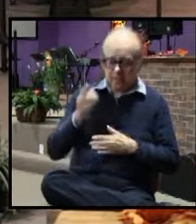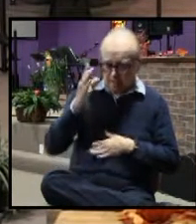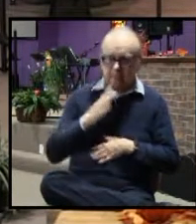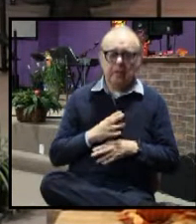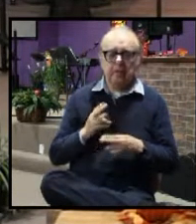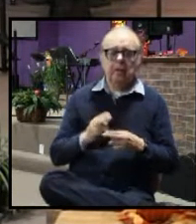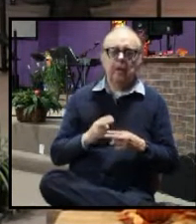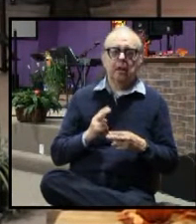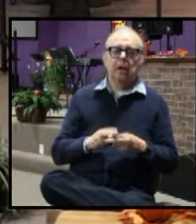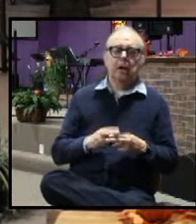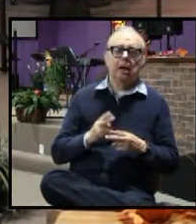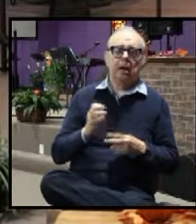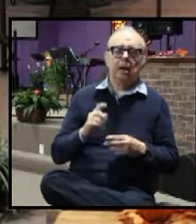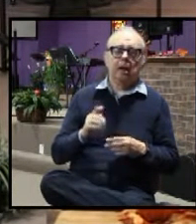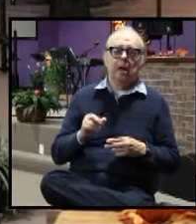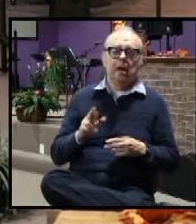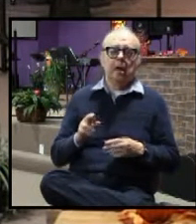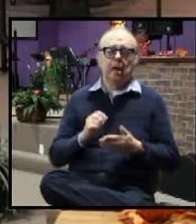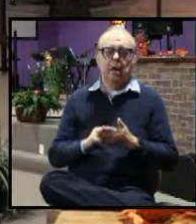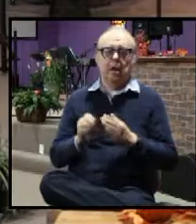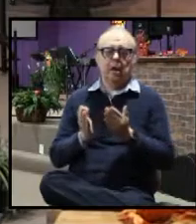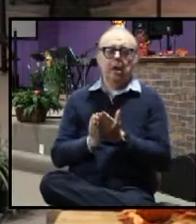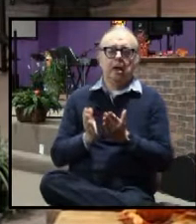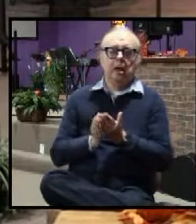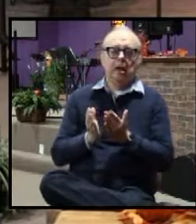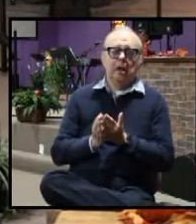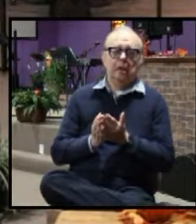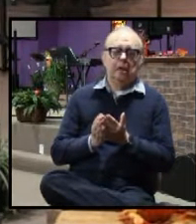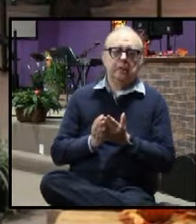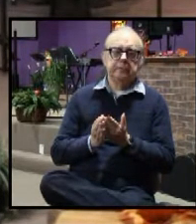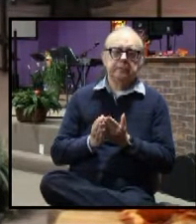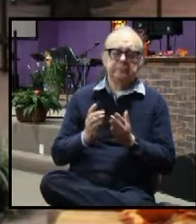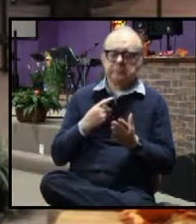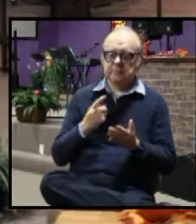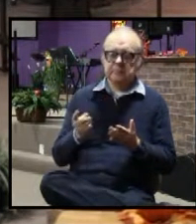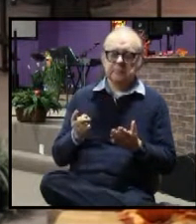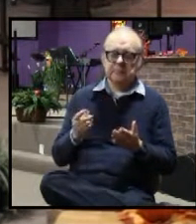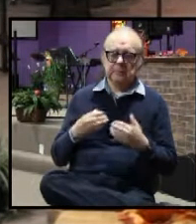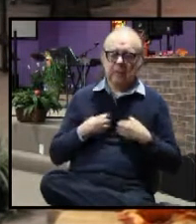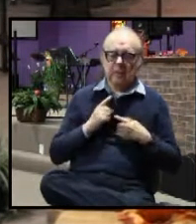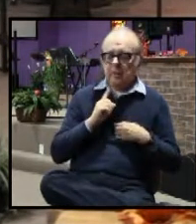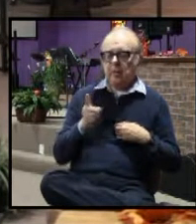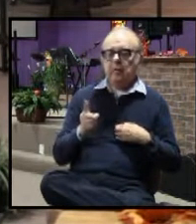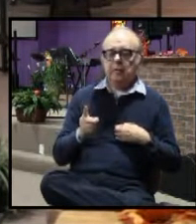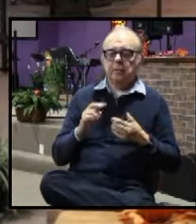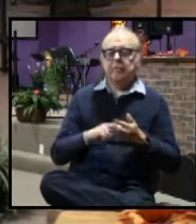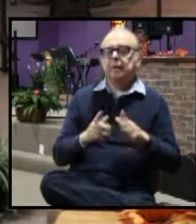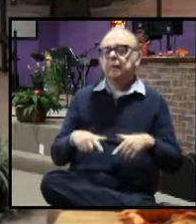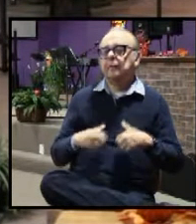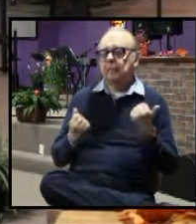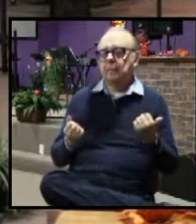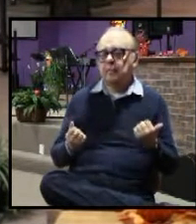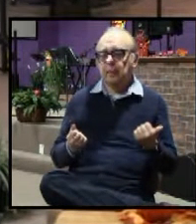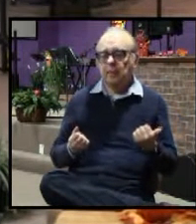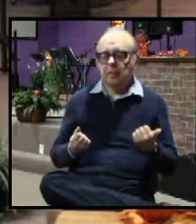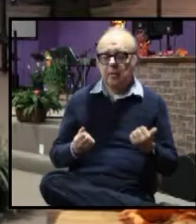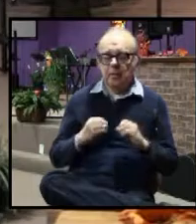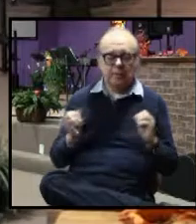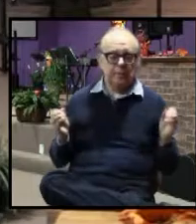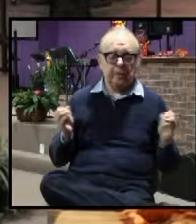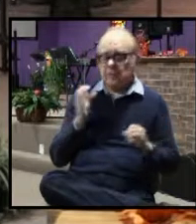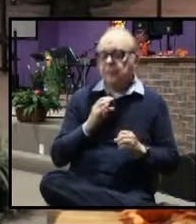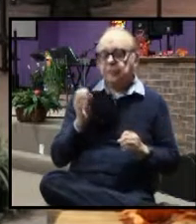There was a guy by the name of Joseph Heller who wrote a book. He's an author. And here's what he had to say. I have no answers to the meaning of life, and